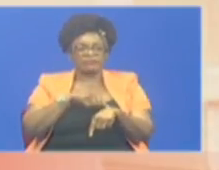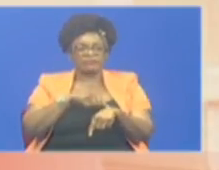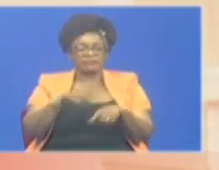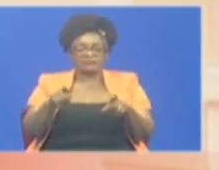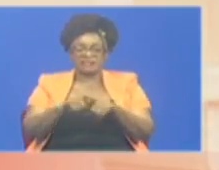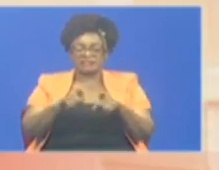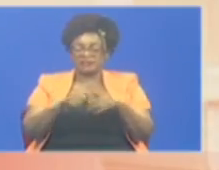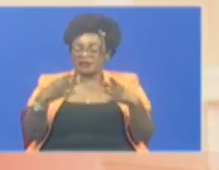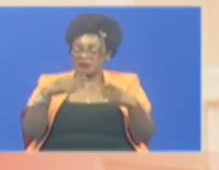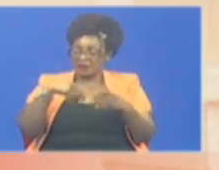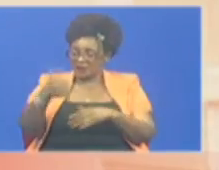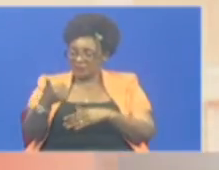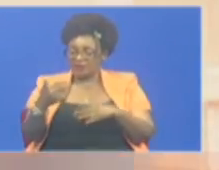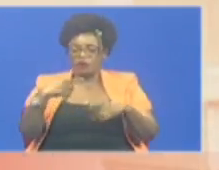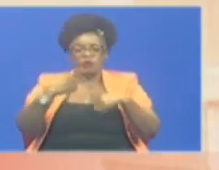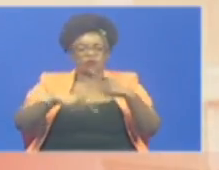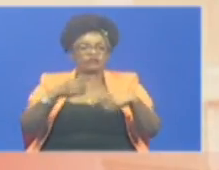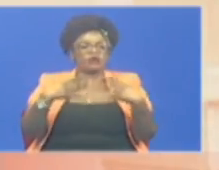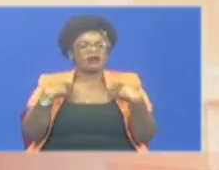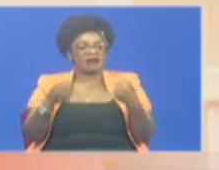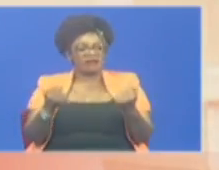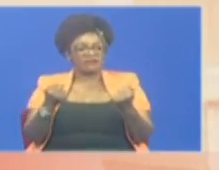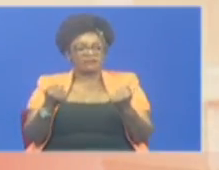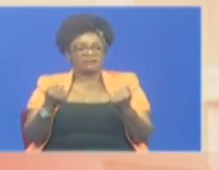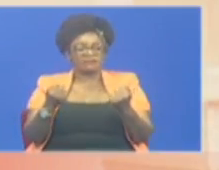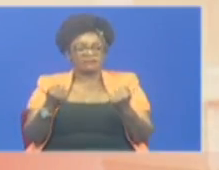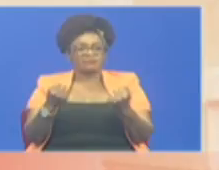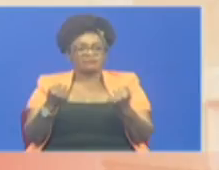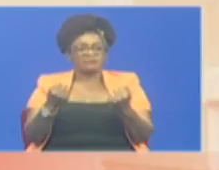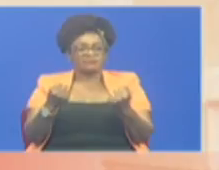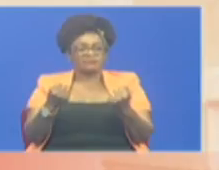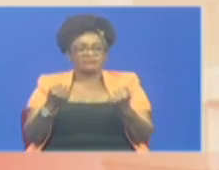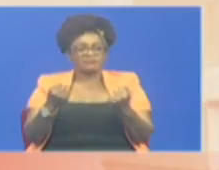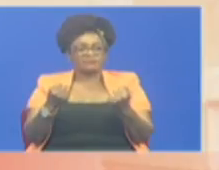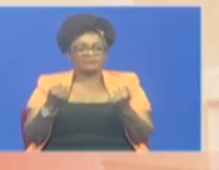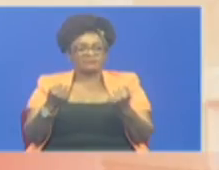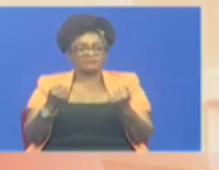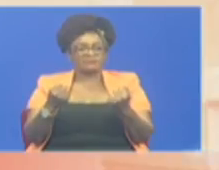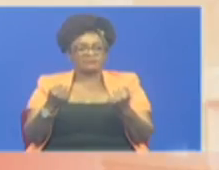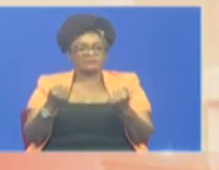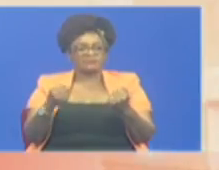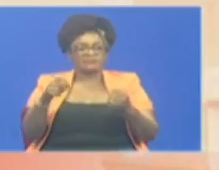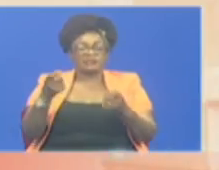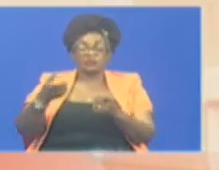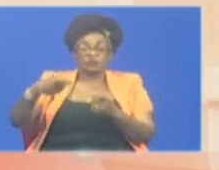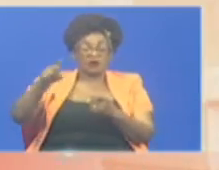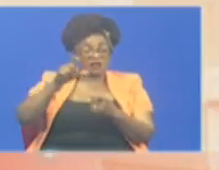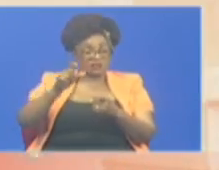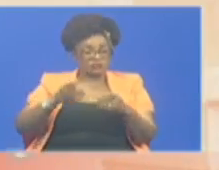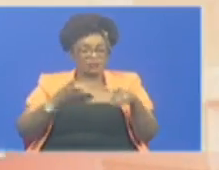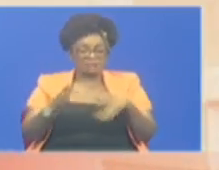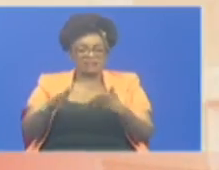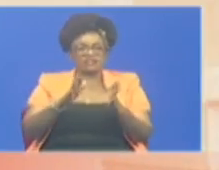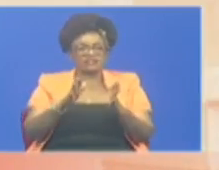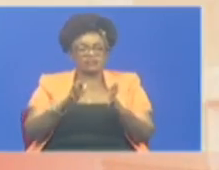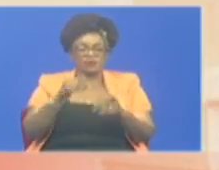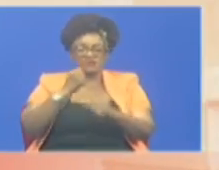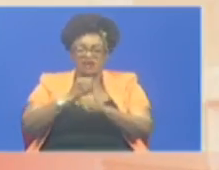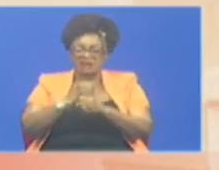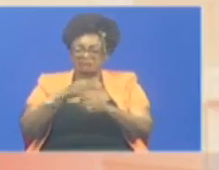underway. In addition to the mitigating measures that we have announced over the past